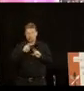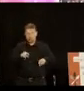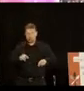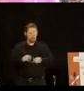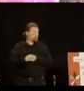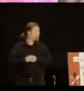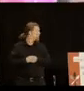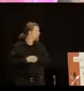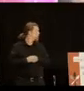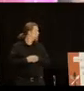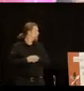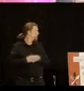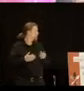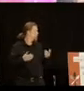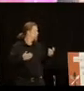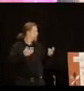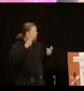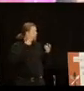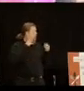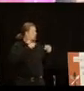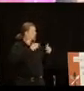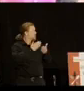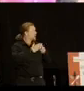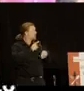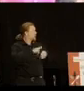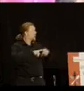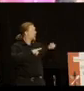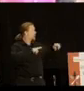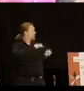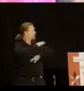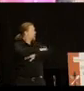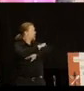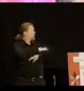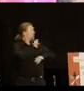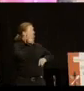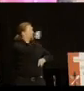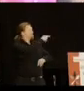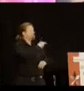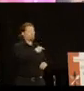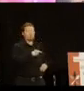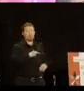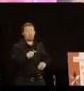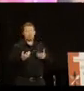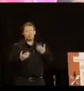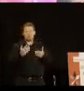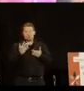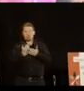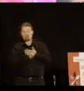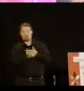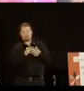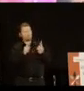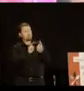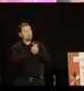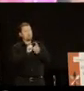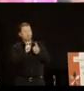out. Over there we have a table set up, and perhaps